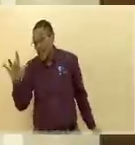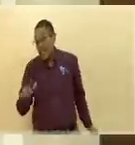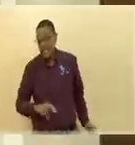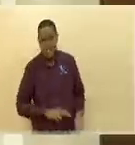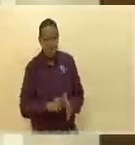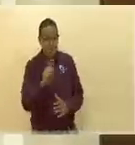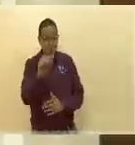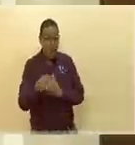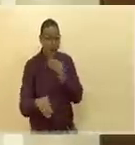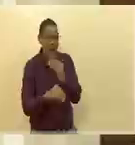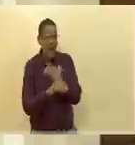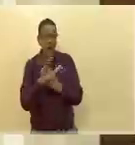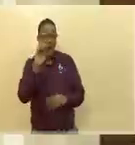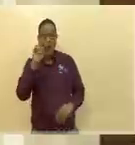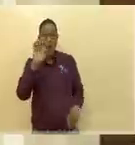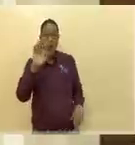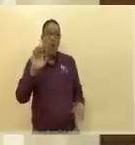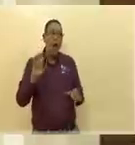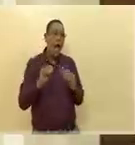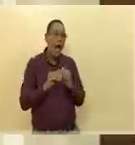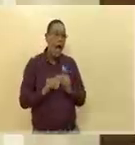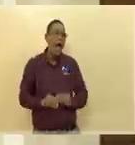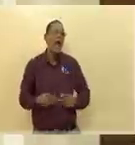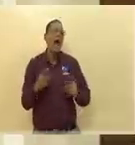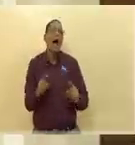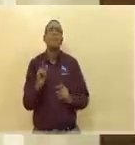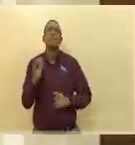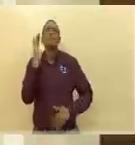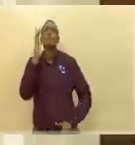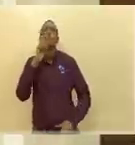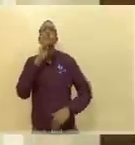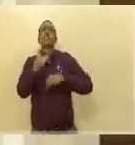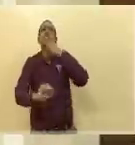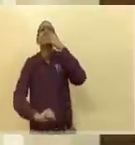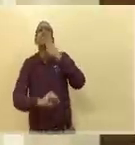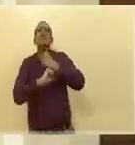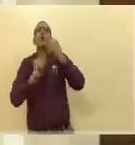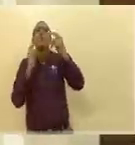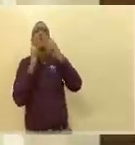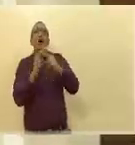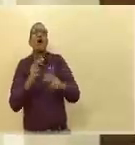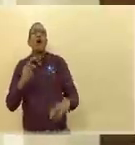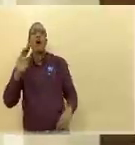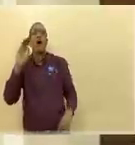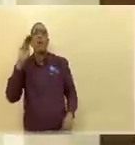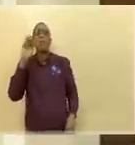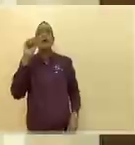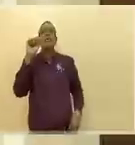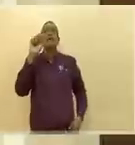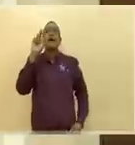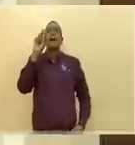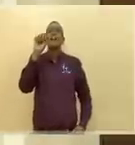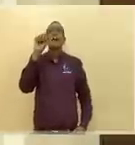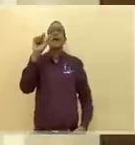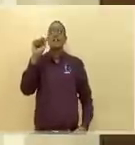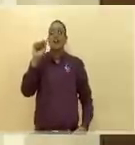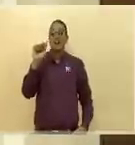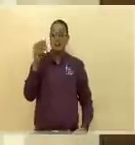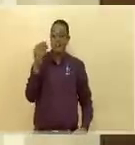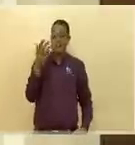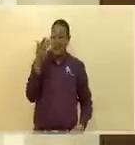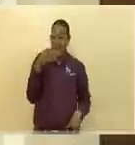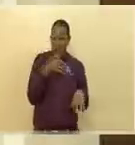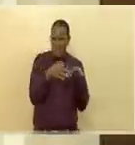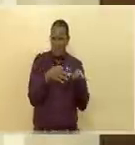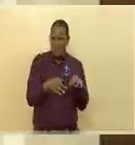can add codes to it that will support what is called the metadata, which will give explanations.